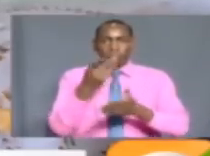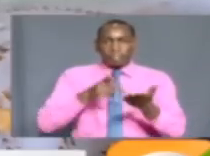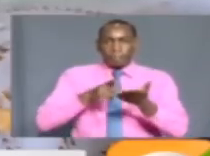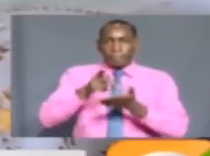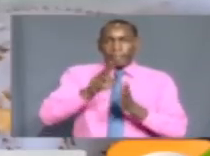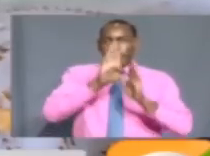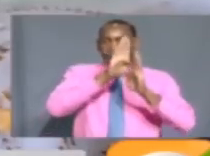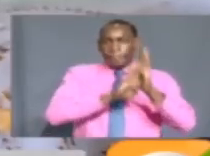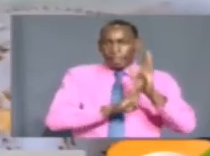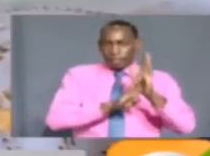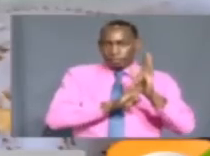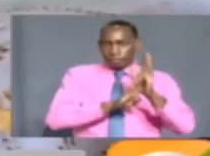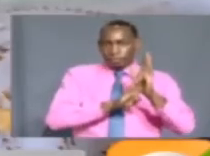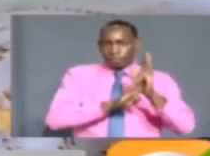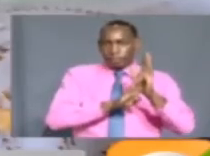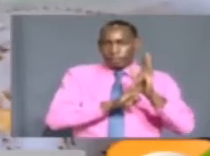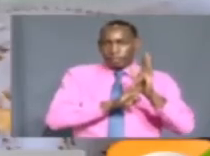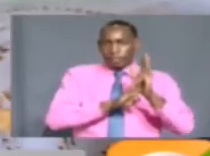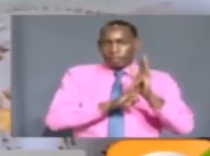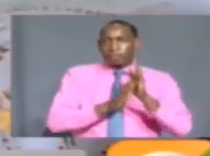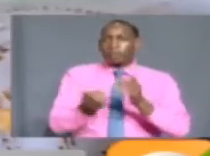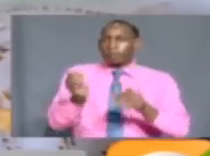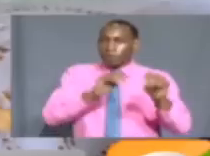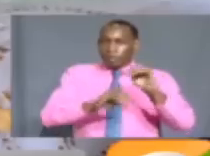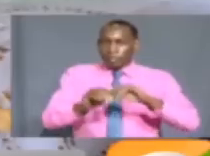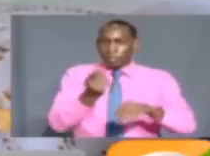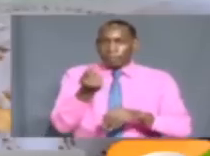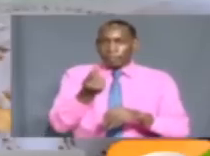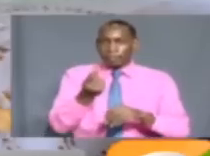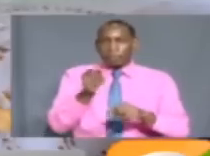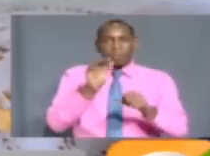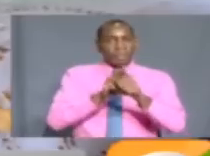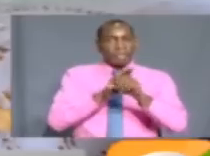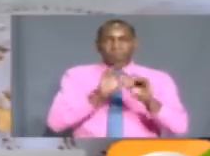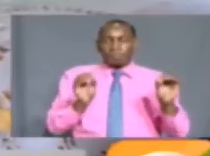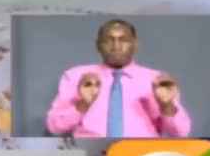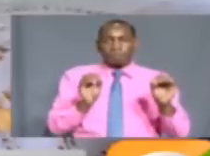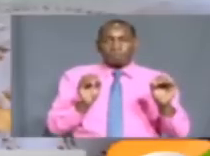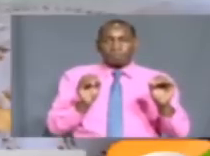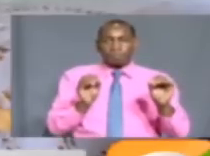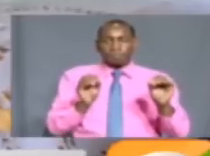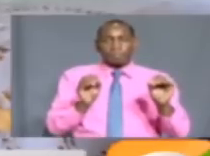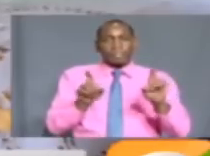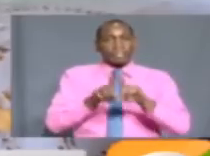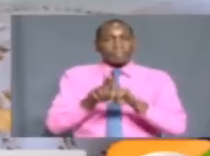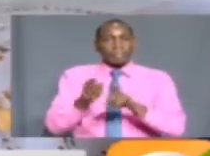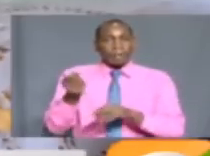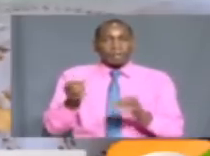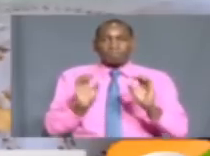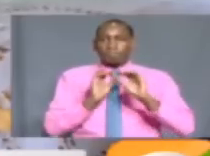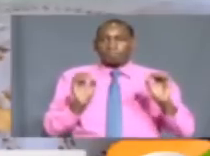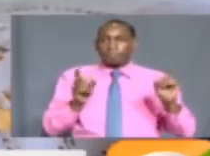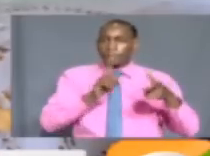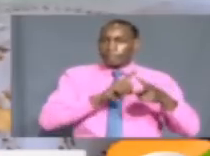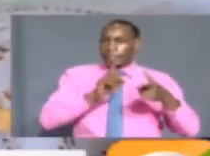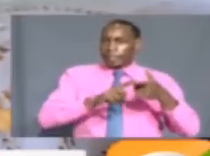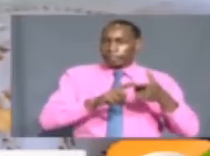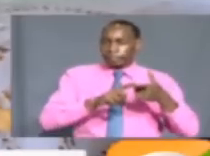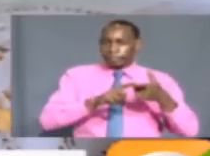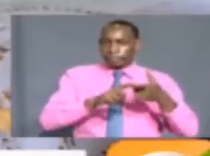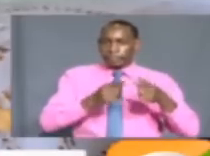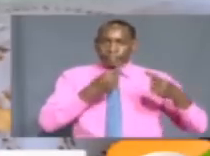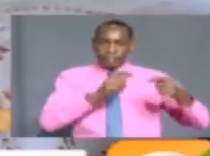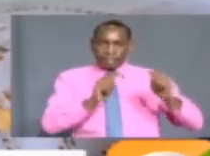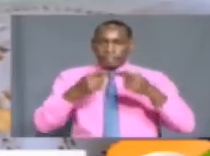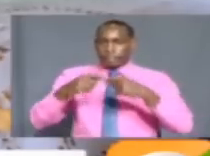bill. Imekuwa kibilita do lakini it's not much as in haiwezi fika hiyo pesa. Then wakati